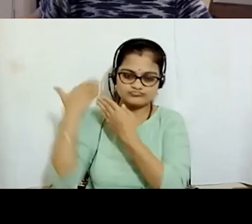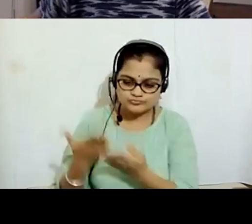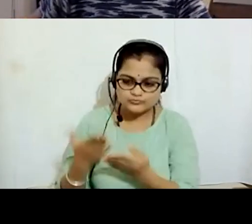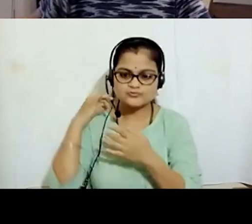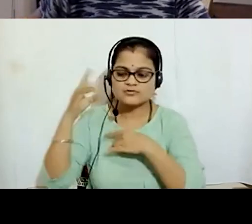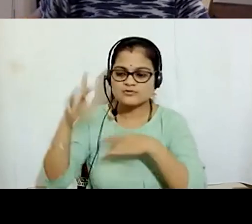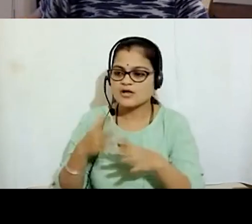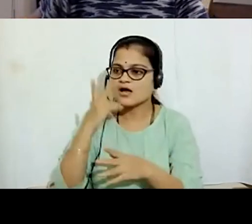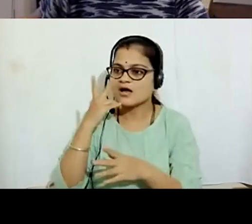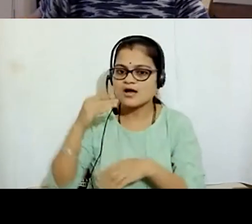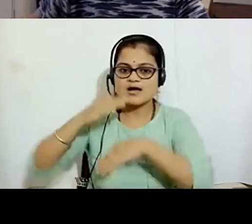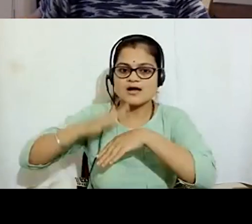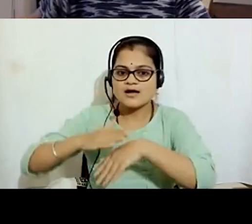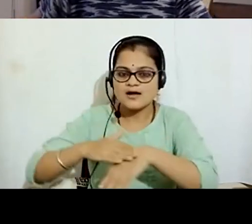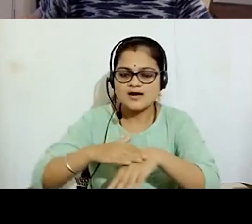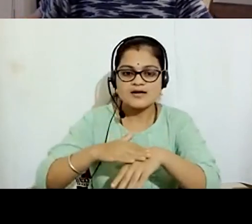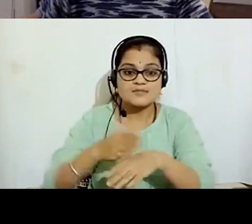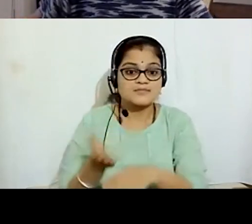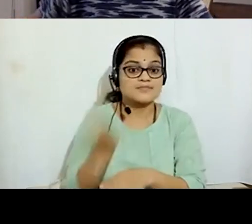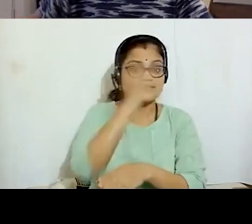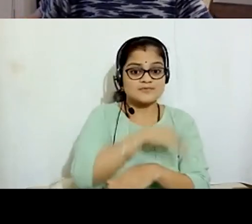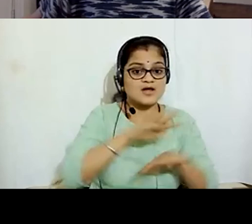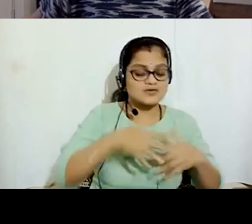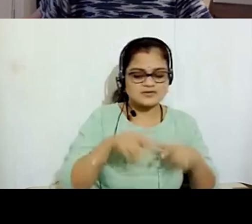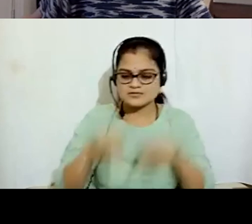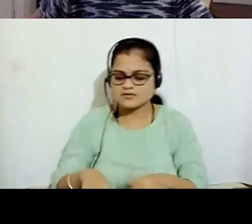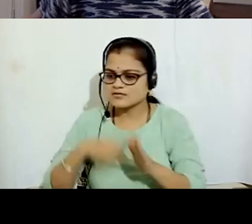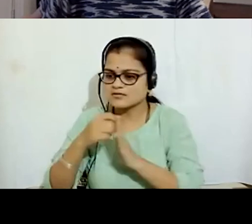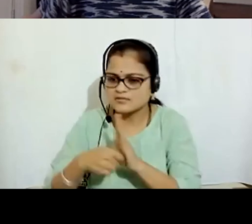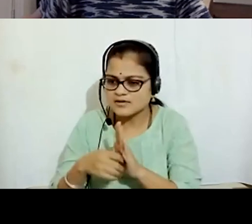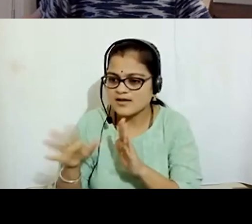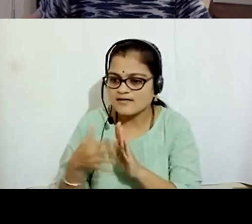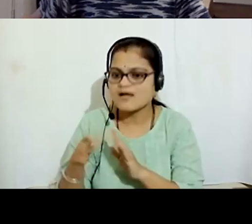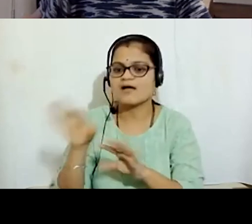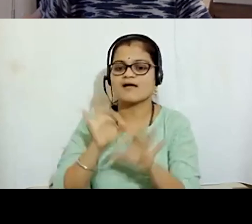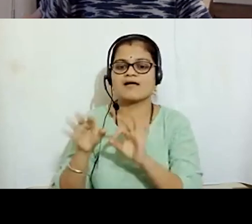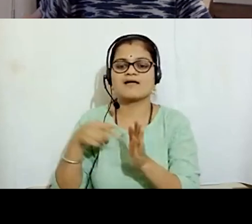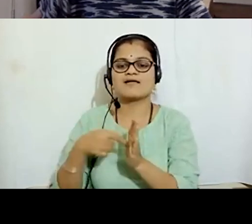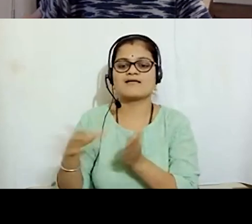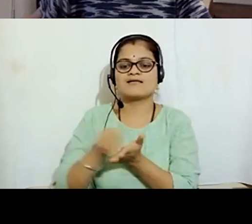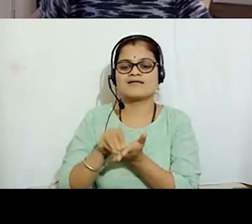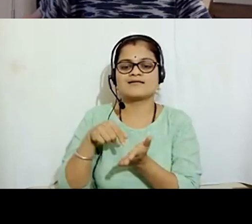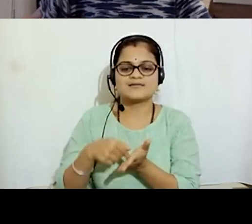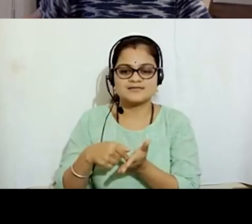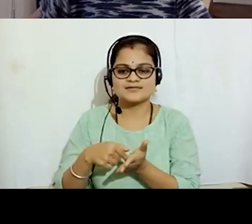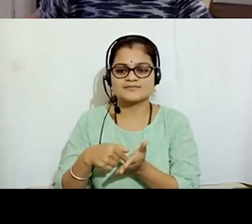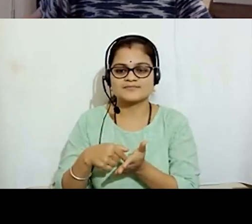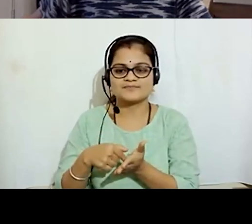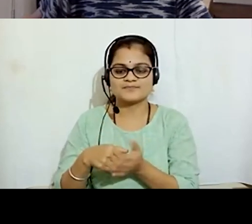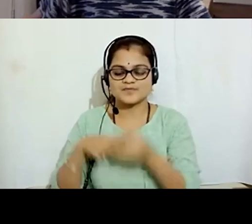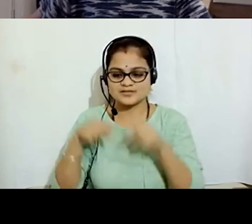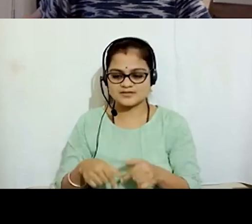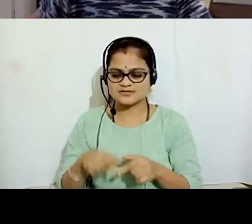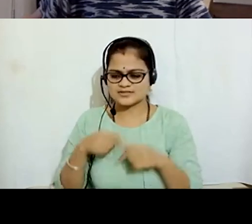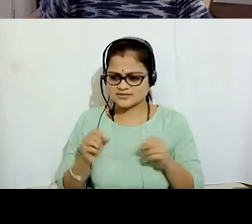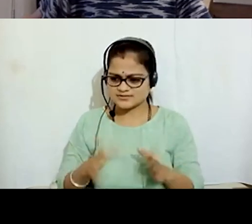a way that I could not had this project not happened. And so when I stepped out to record,